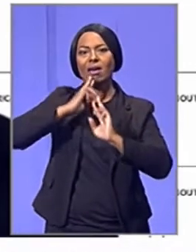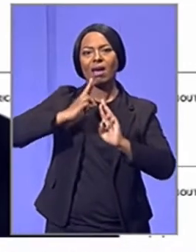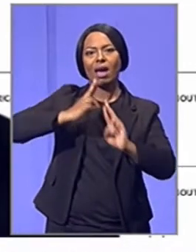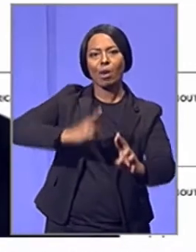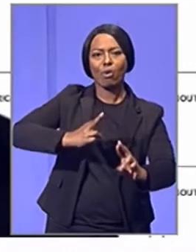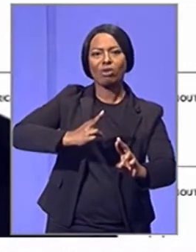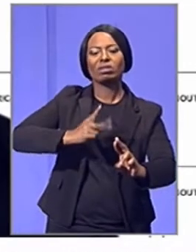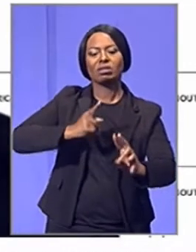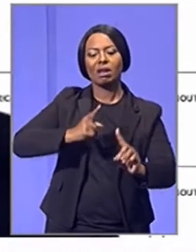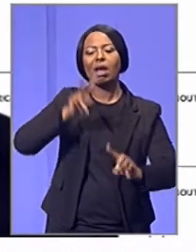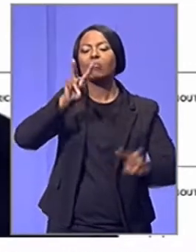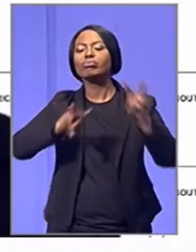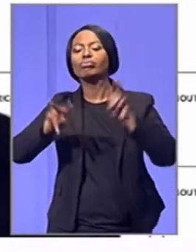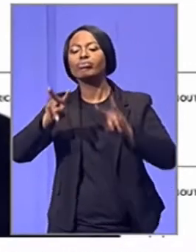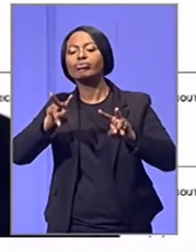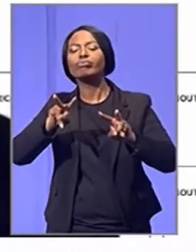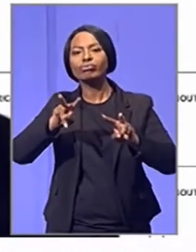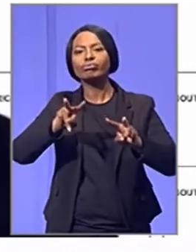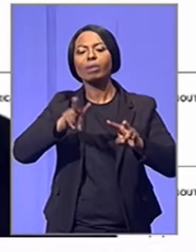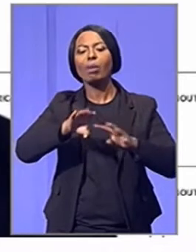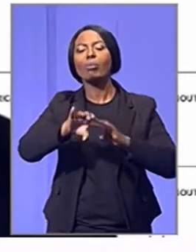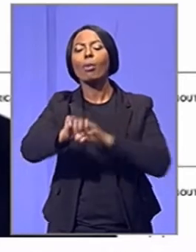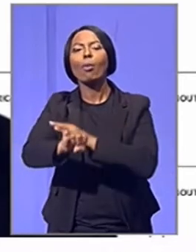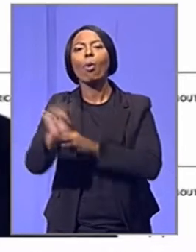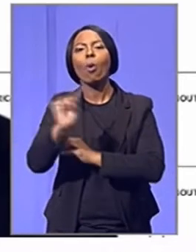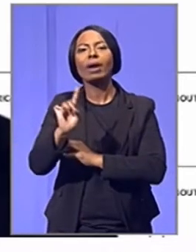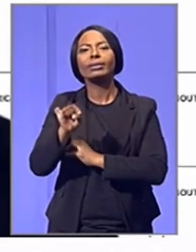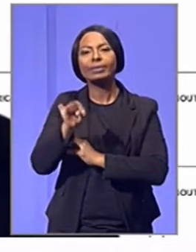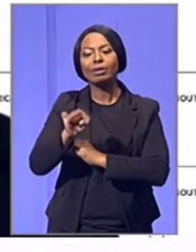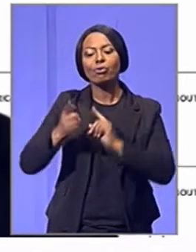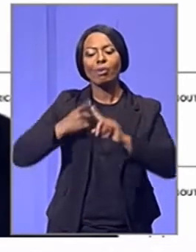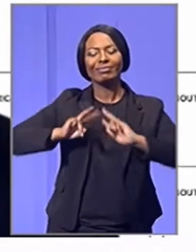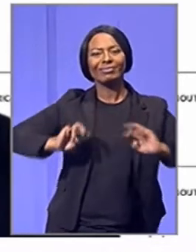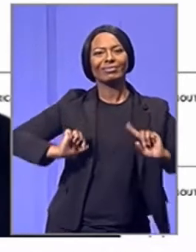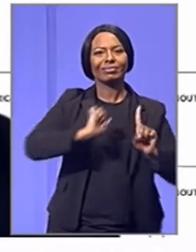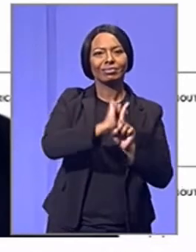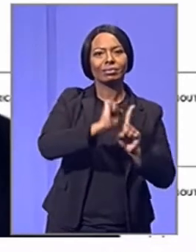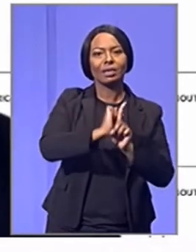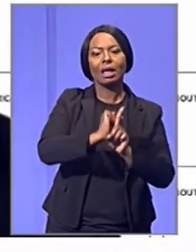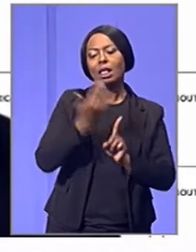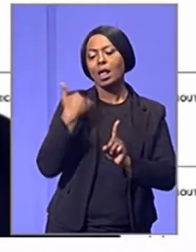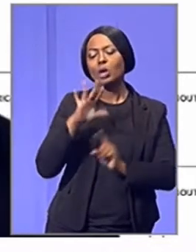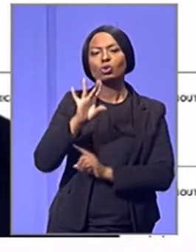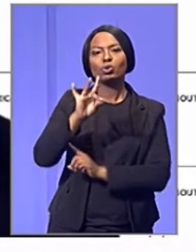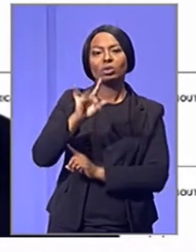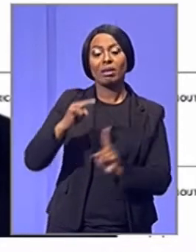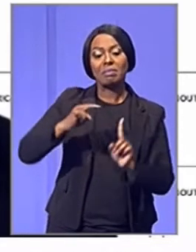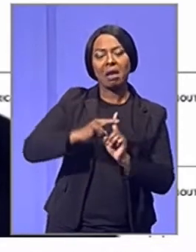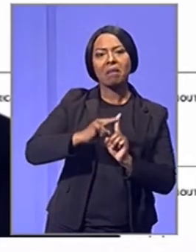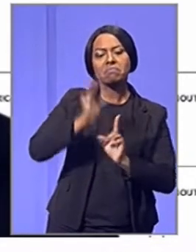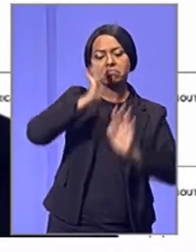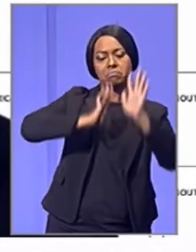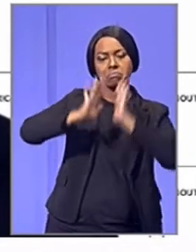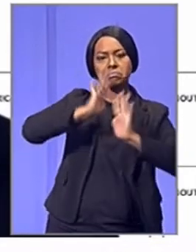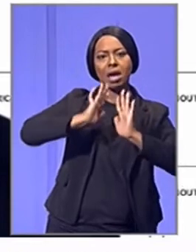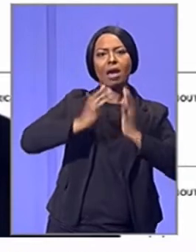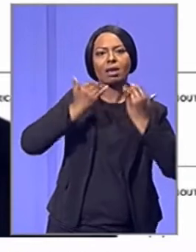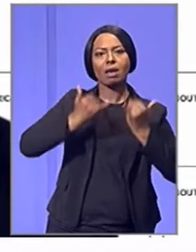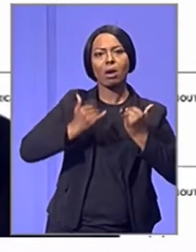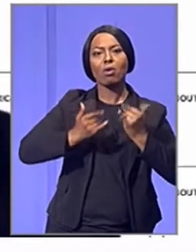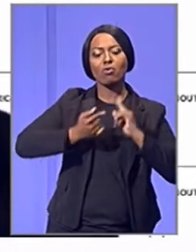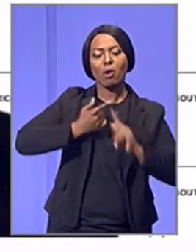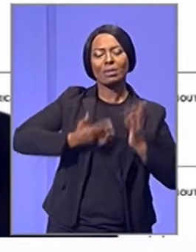his observation. And in this week, Tuesday, in his analysis, he argues that from a technical